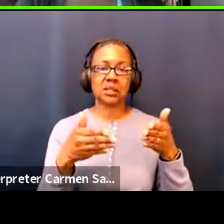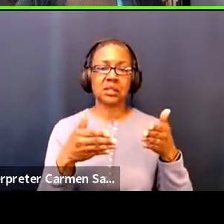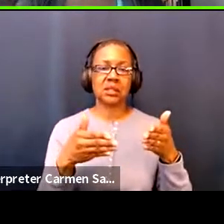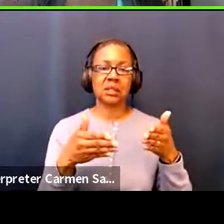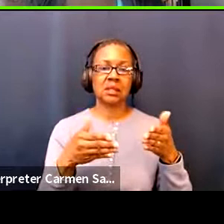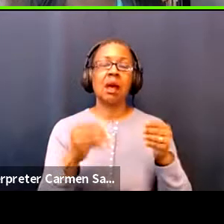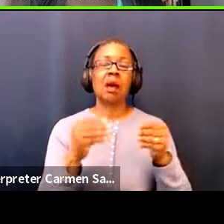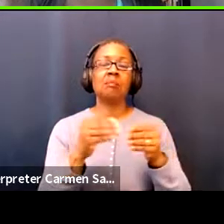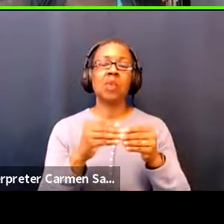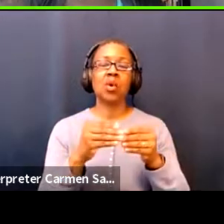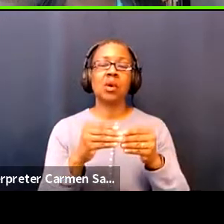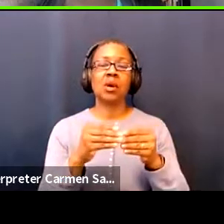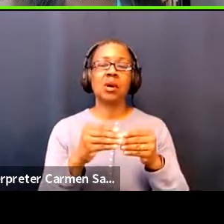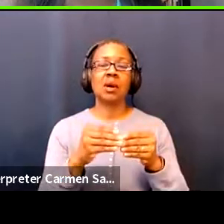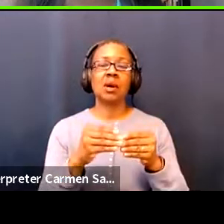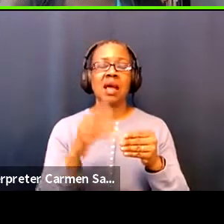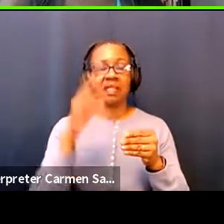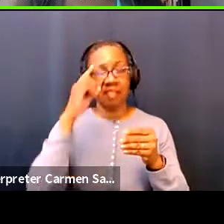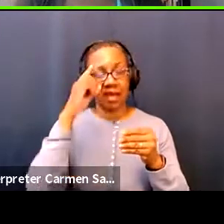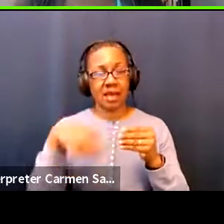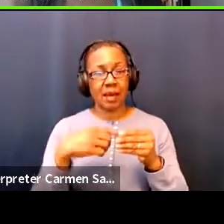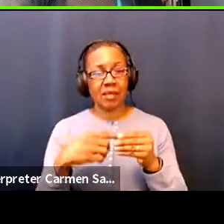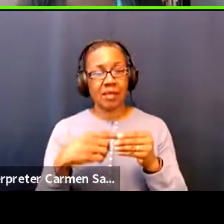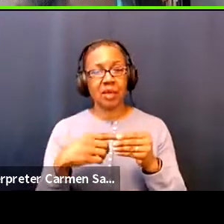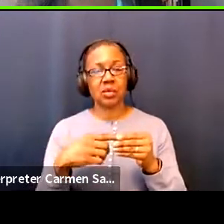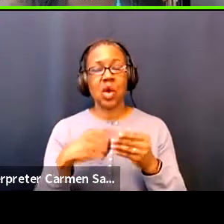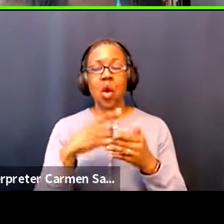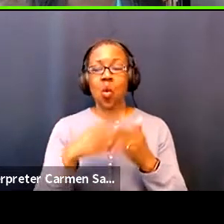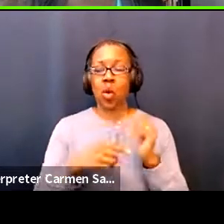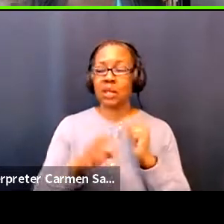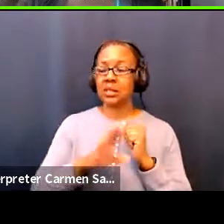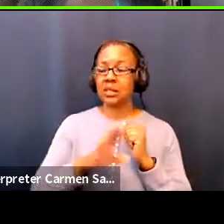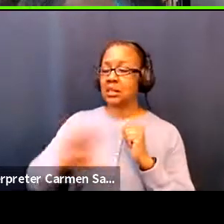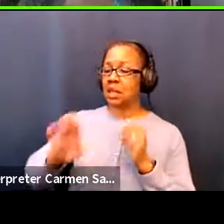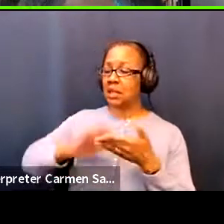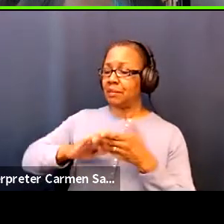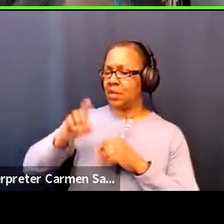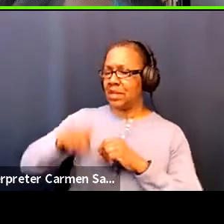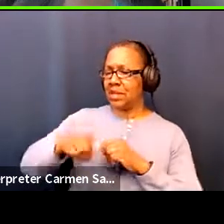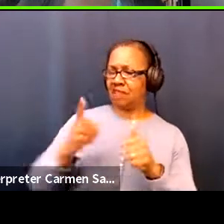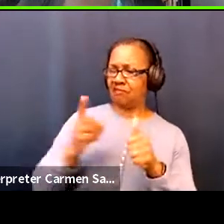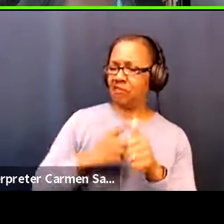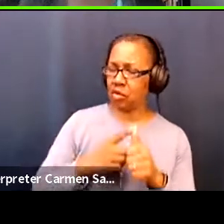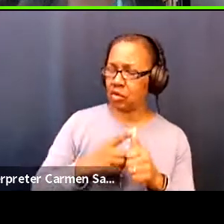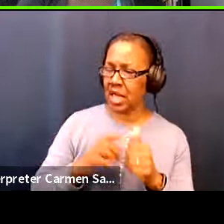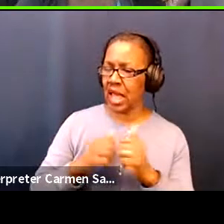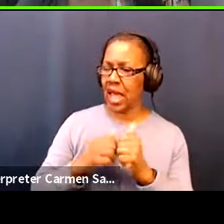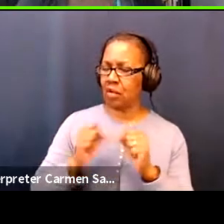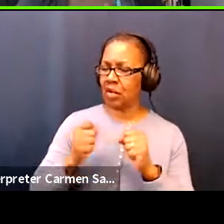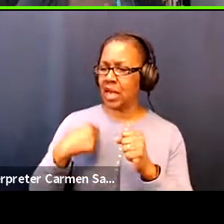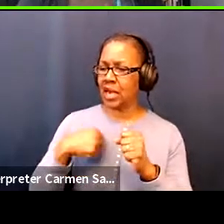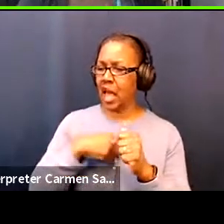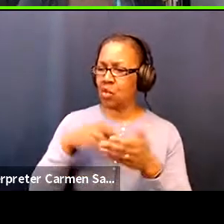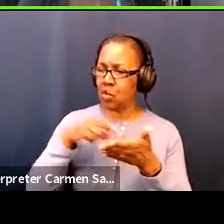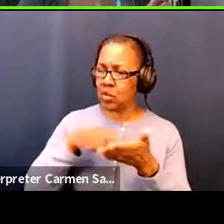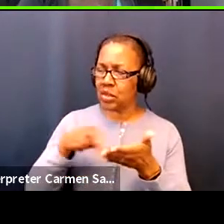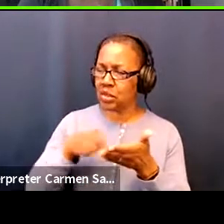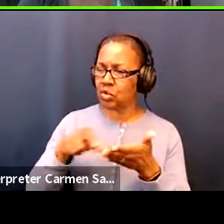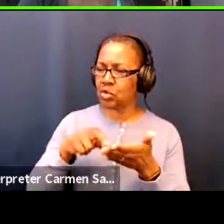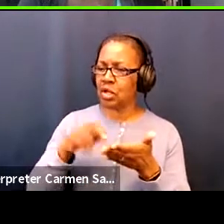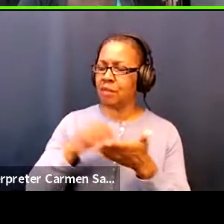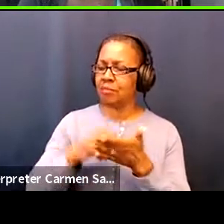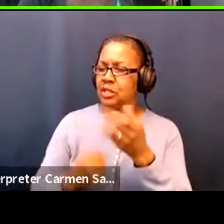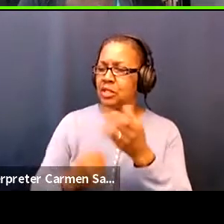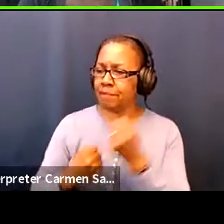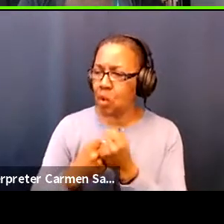bit more on, right? So thinking about, okay, what does the community need first? And then how can we build our research in